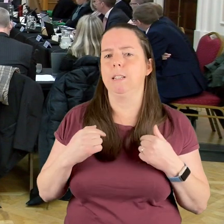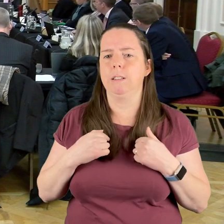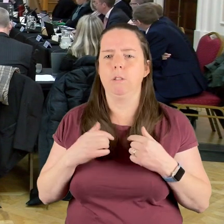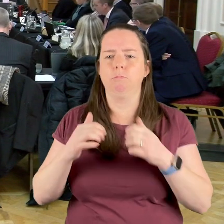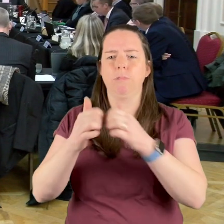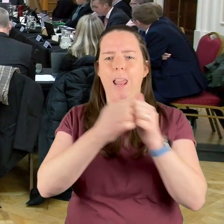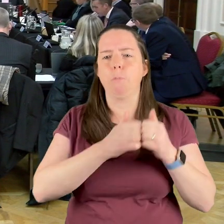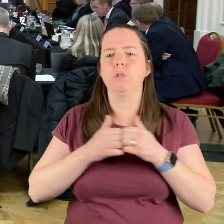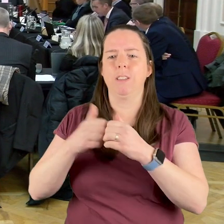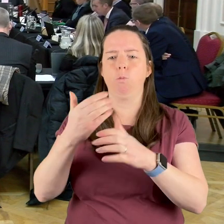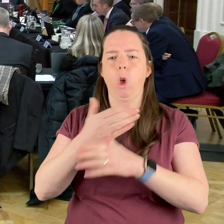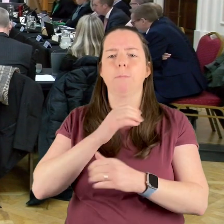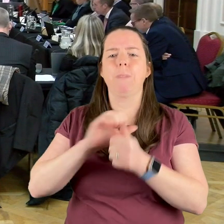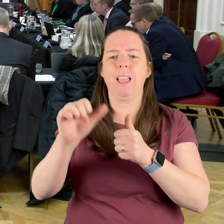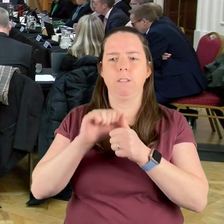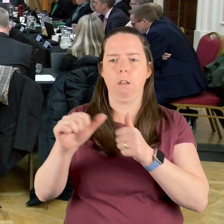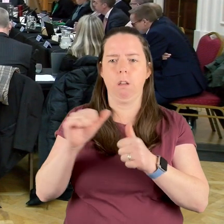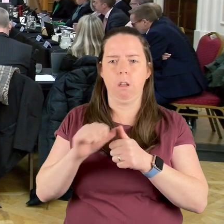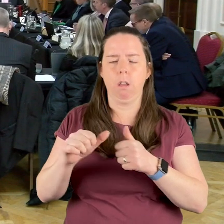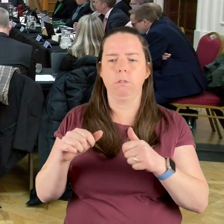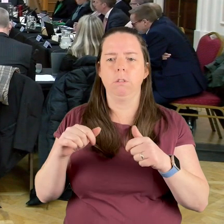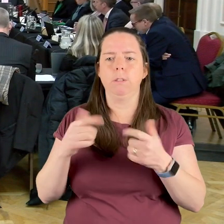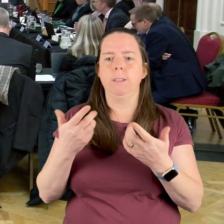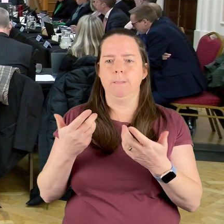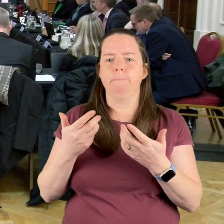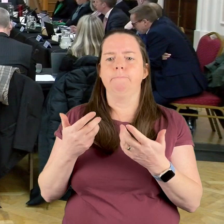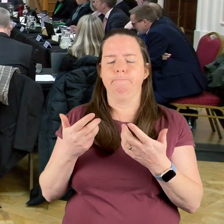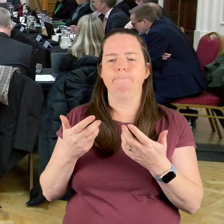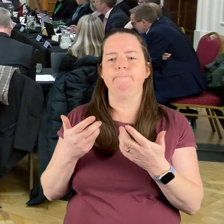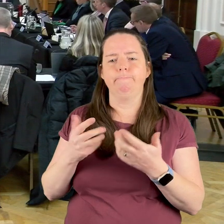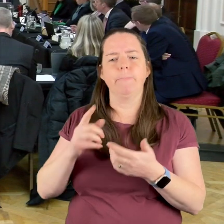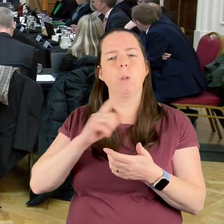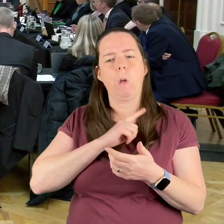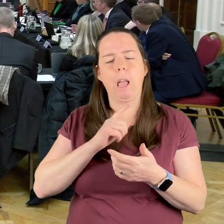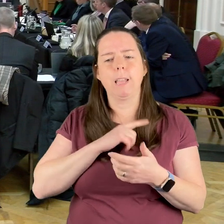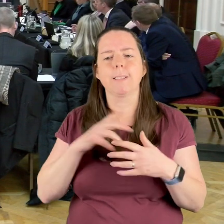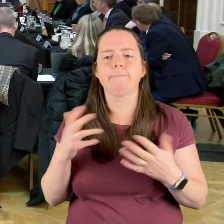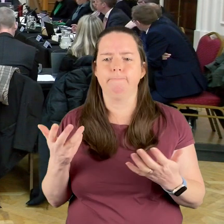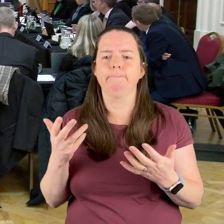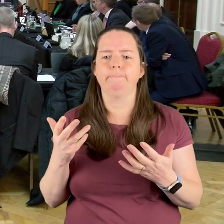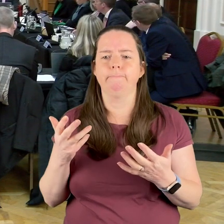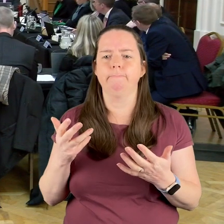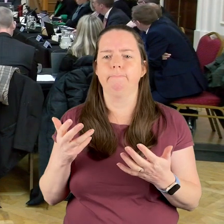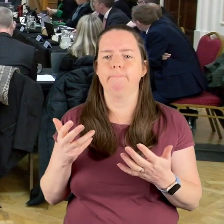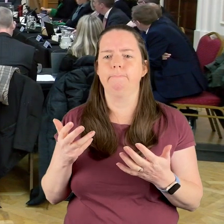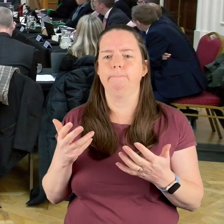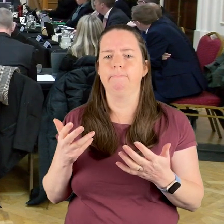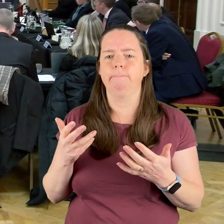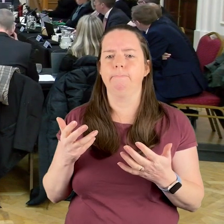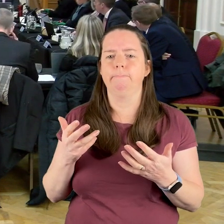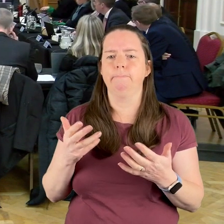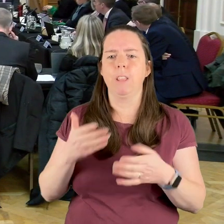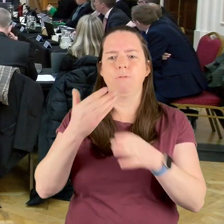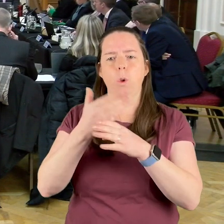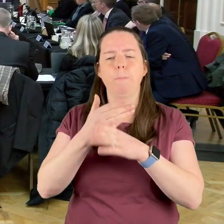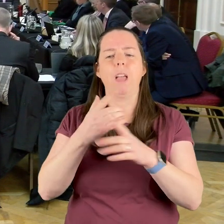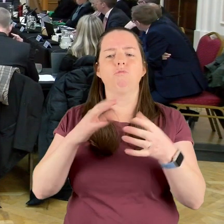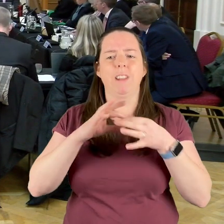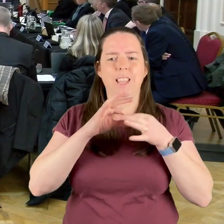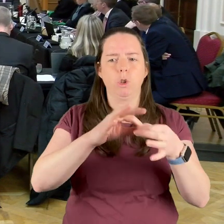numerous, I'd say the reason why this collaborative works better than others that I've been part